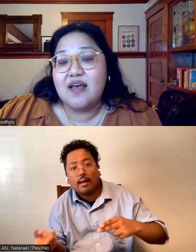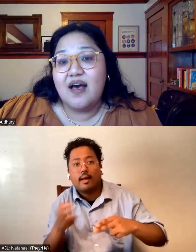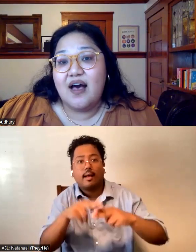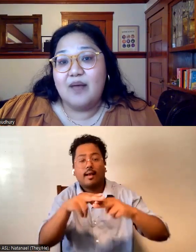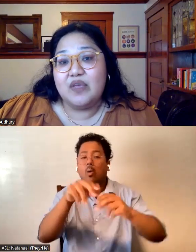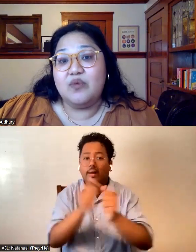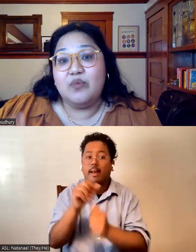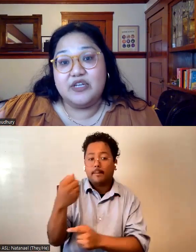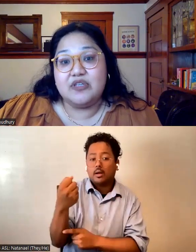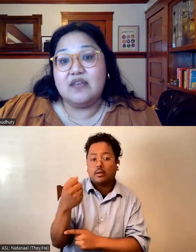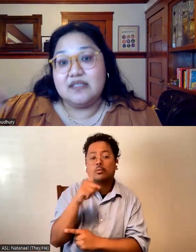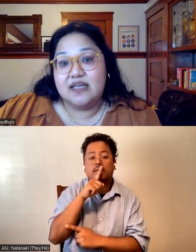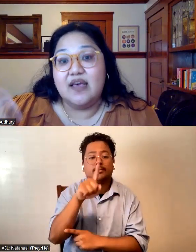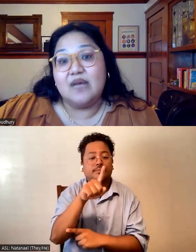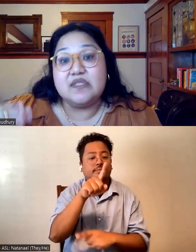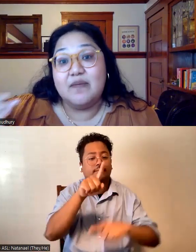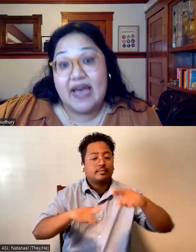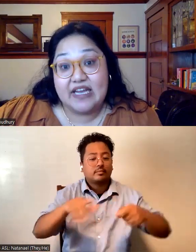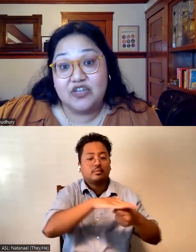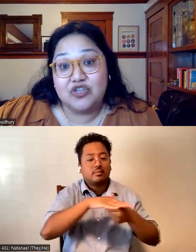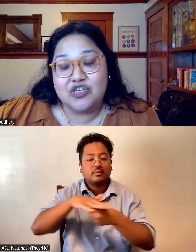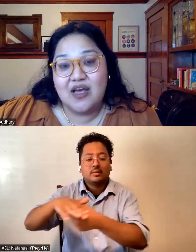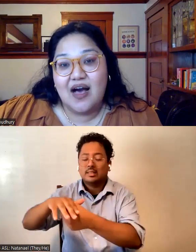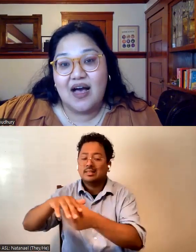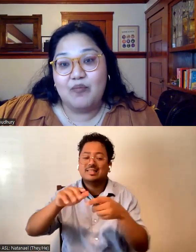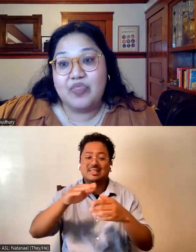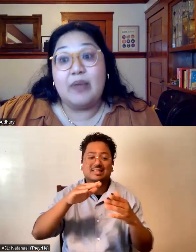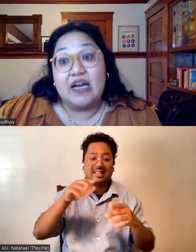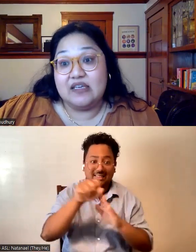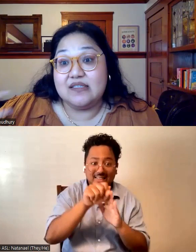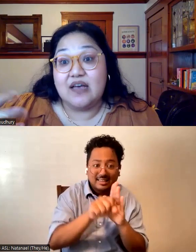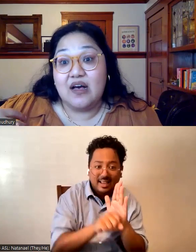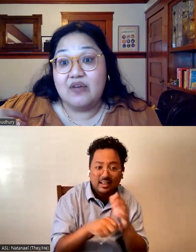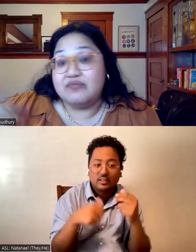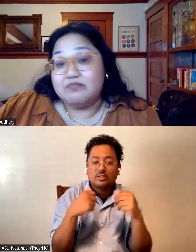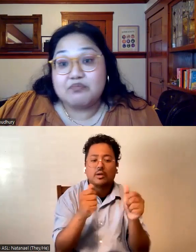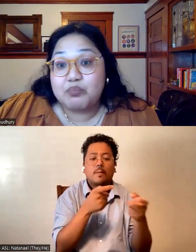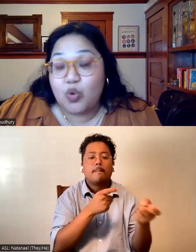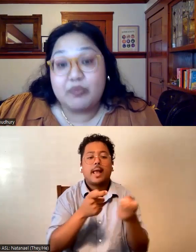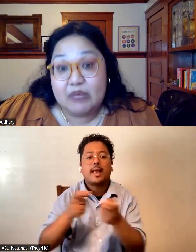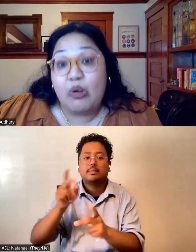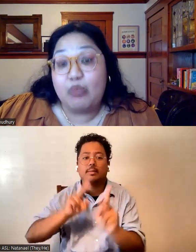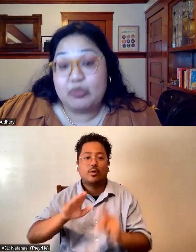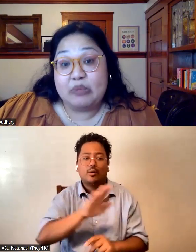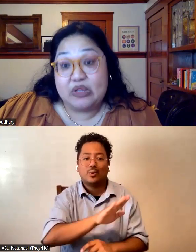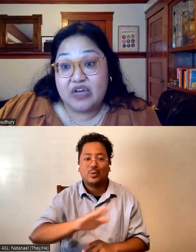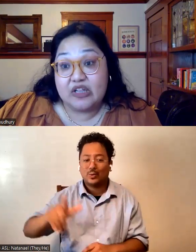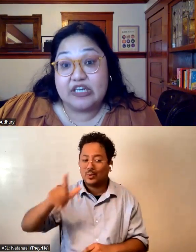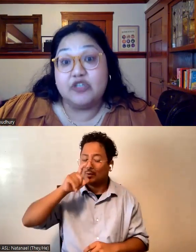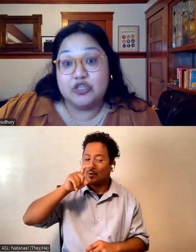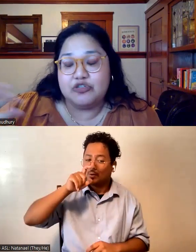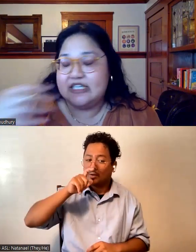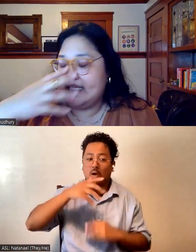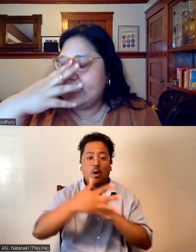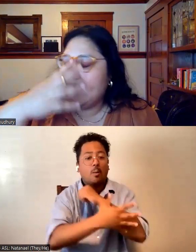sites in which like the state comes to manage the bodies of poor people of